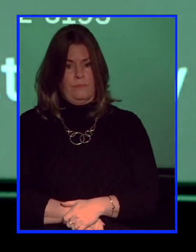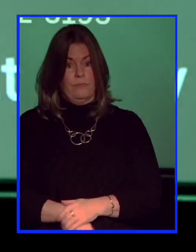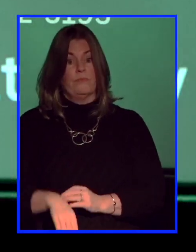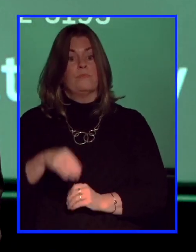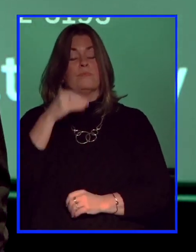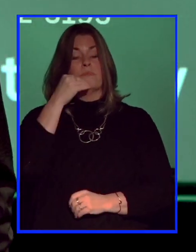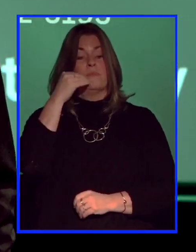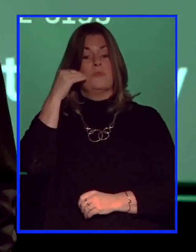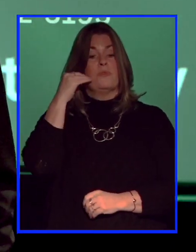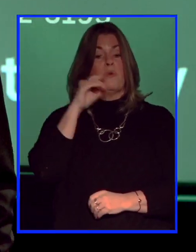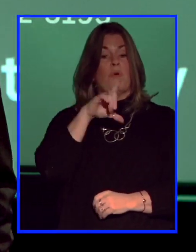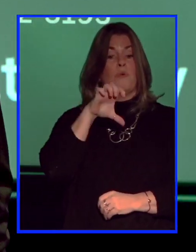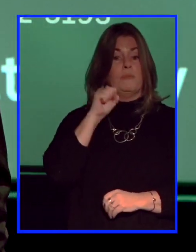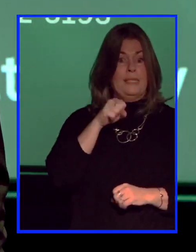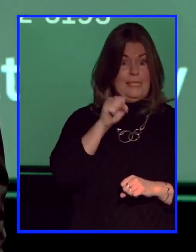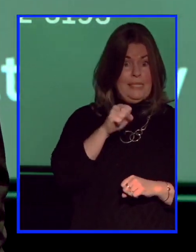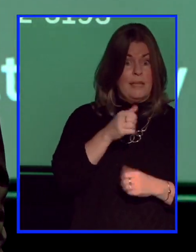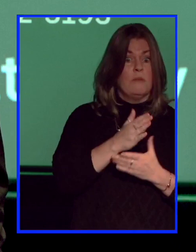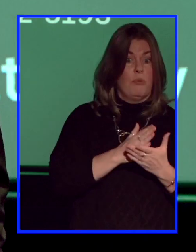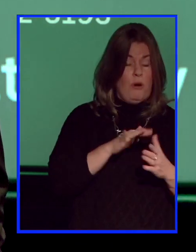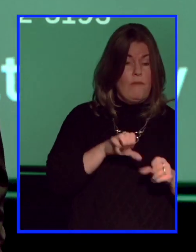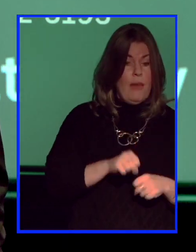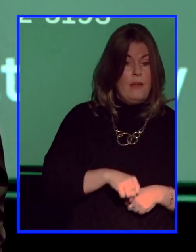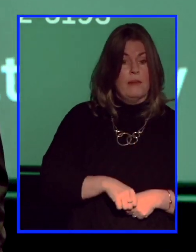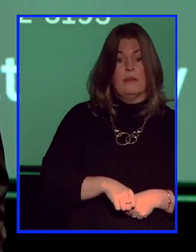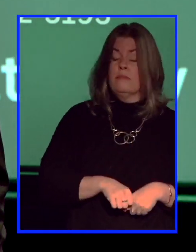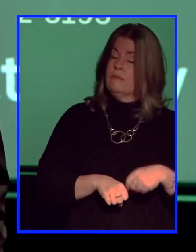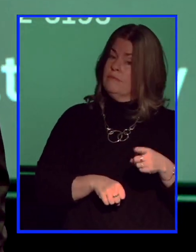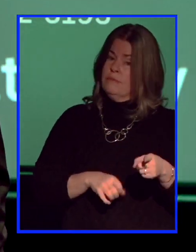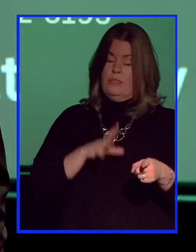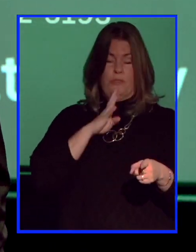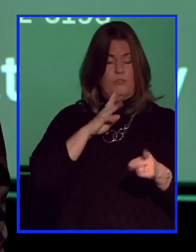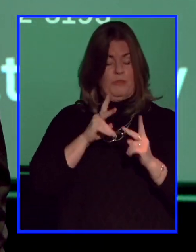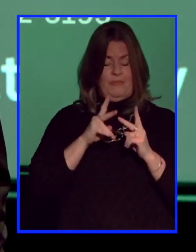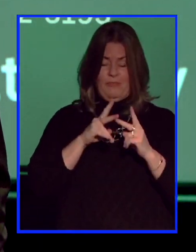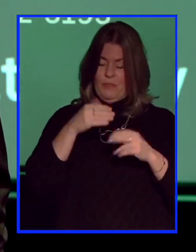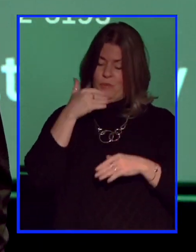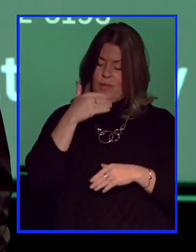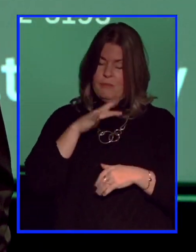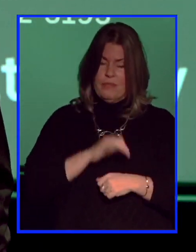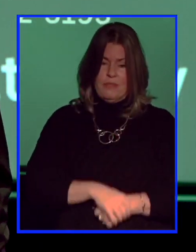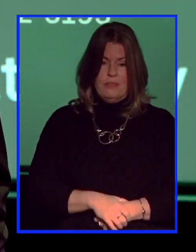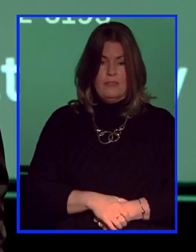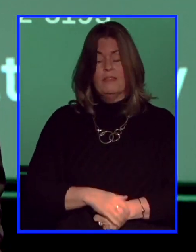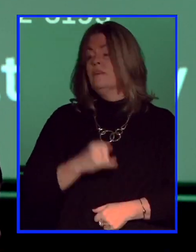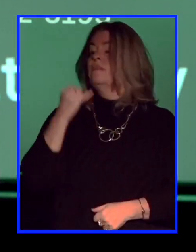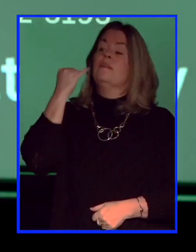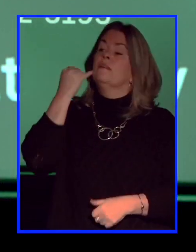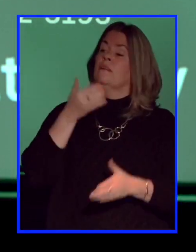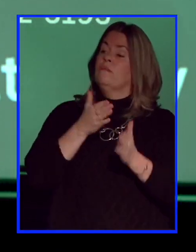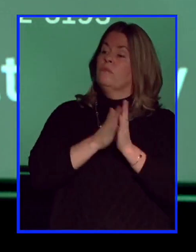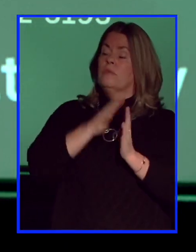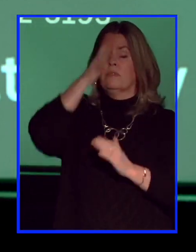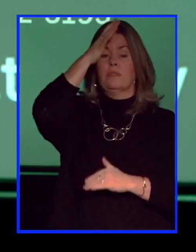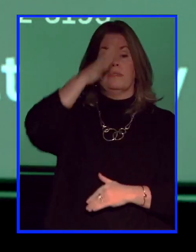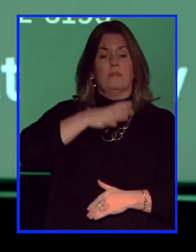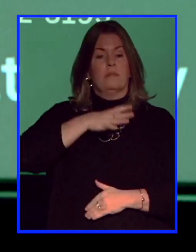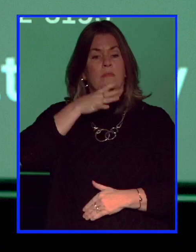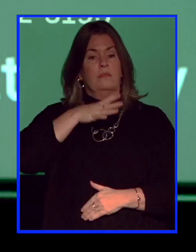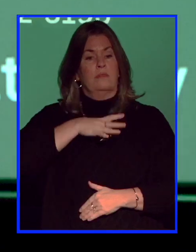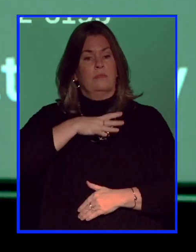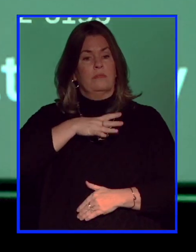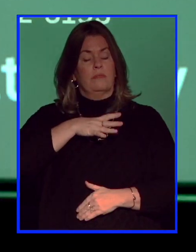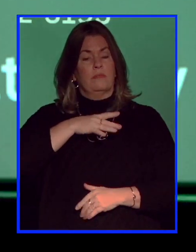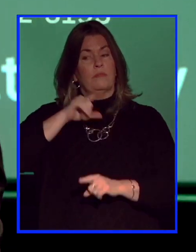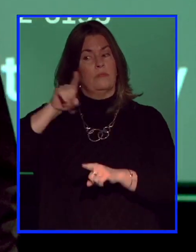of it. But bottom line here, and you speak very well about this, if we're asking a man or a woman